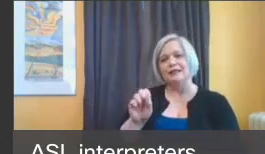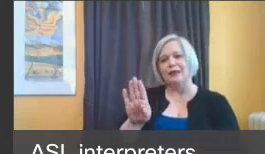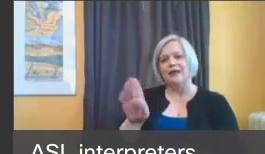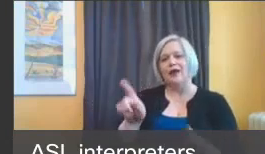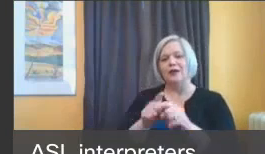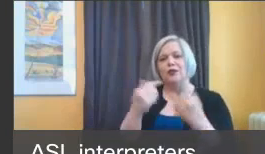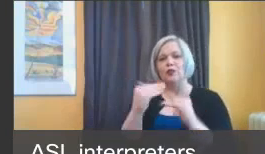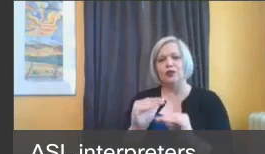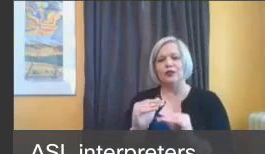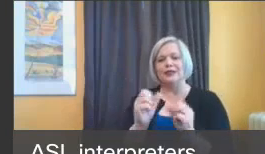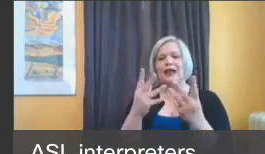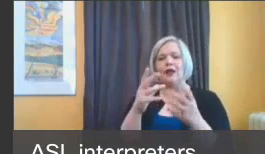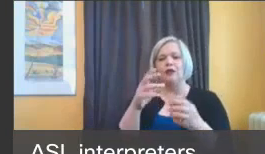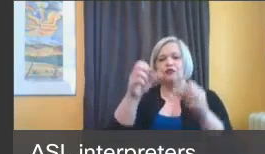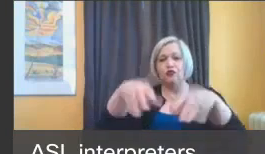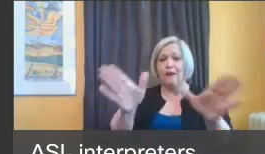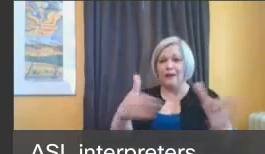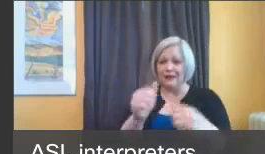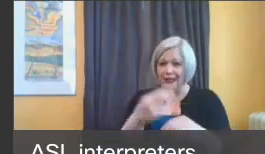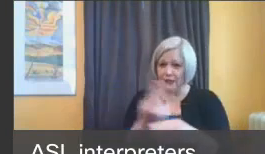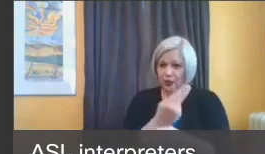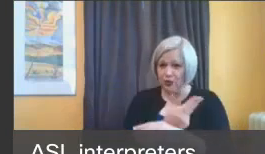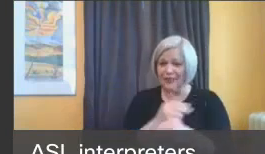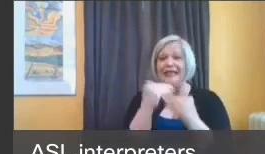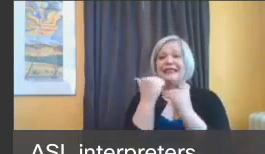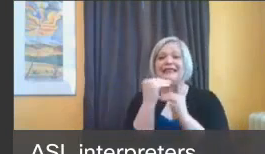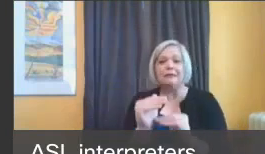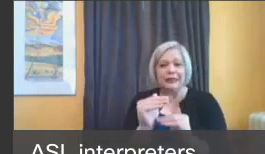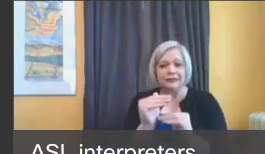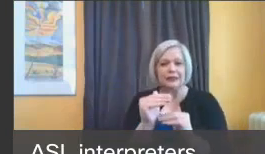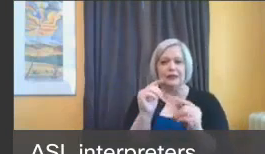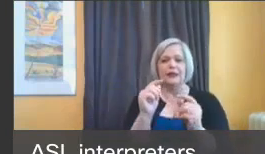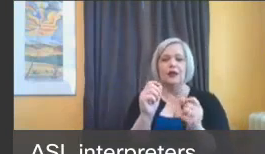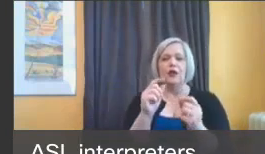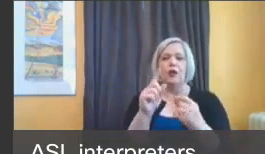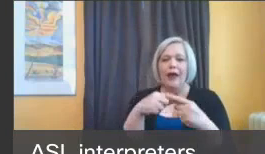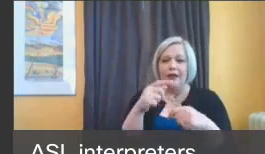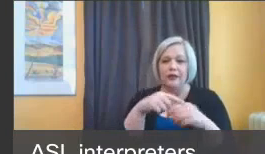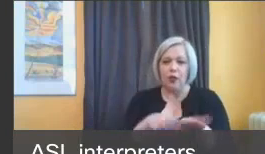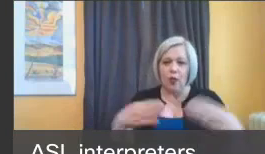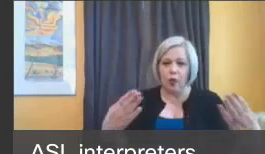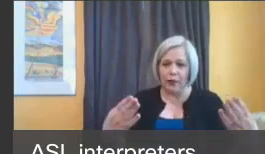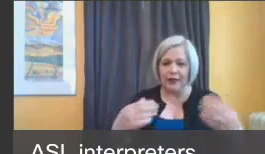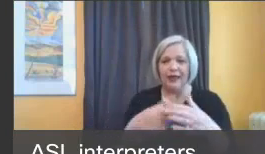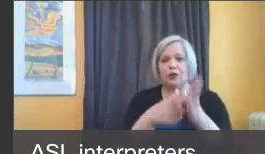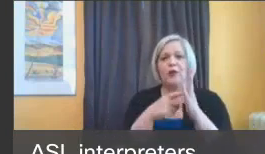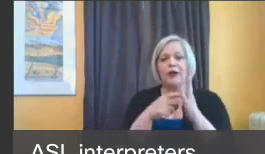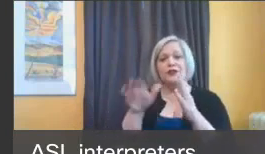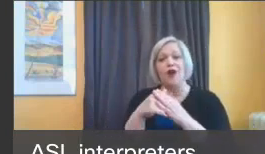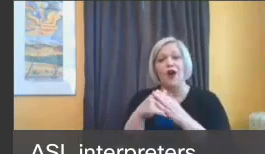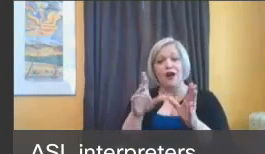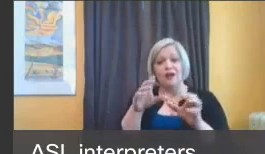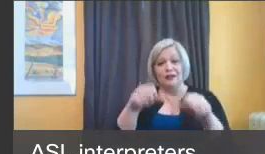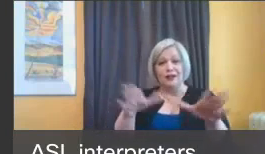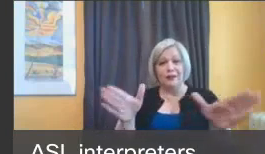drop boxes. It limits most access to these boxes to early voting hours, and it requires that all drop boxes be continuously